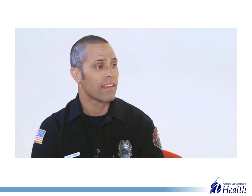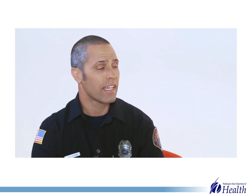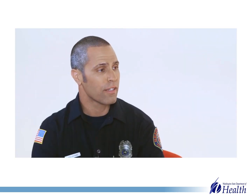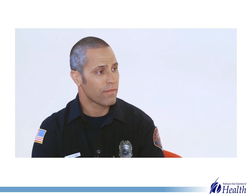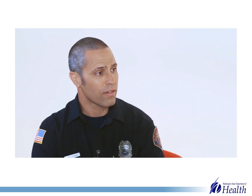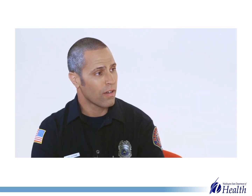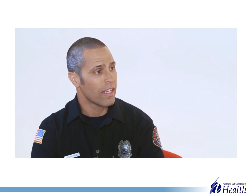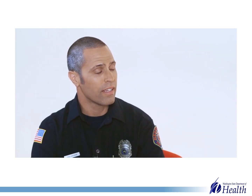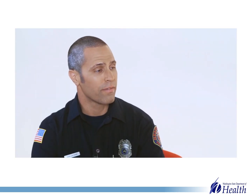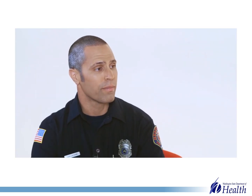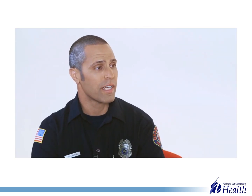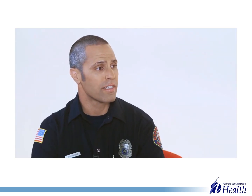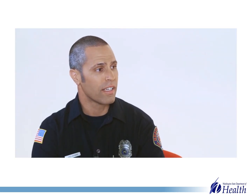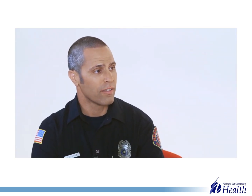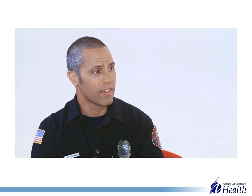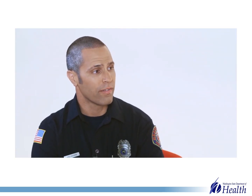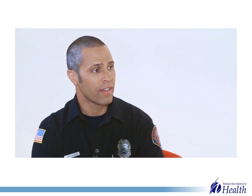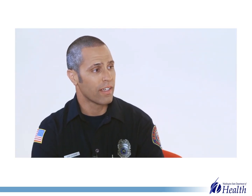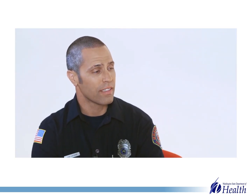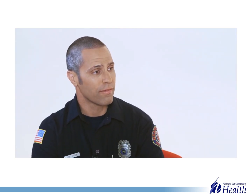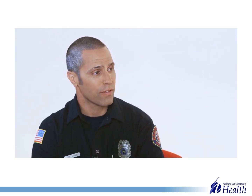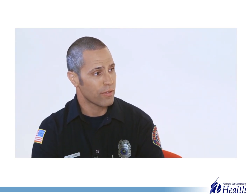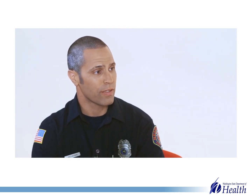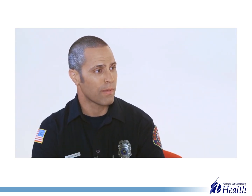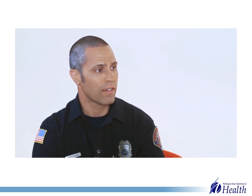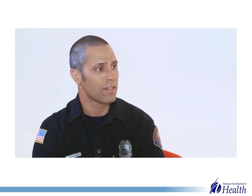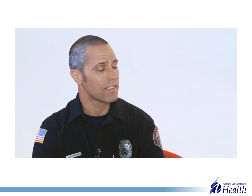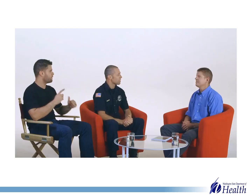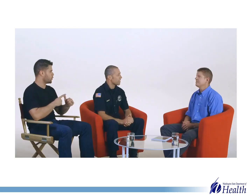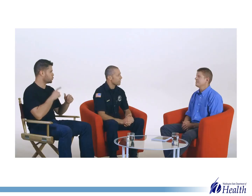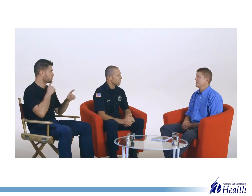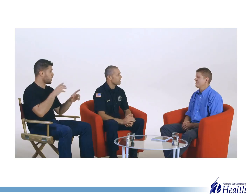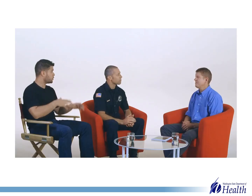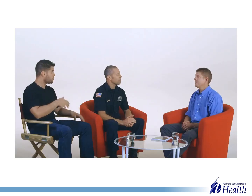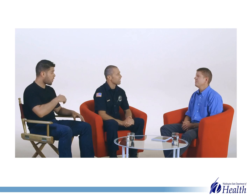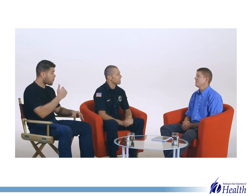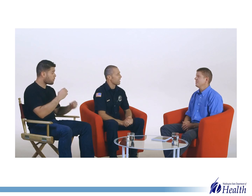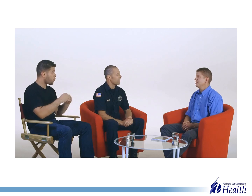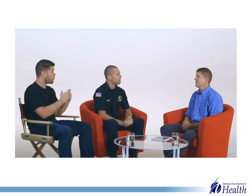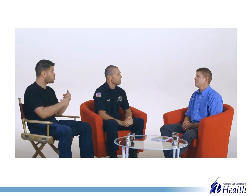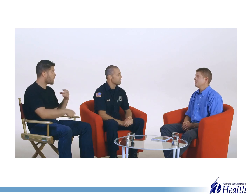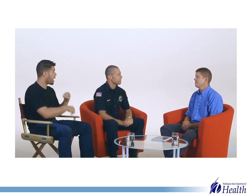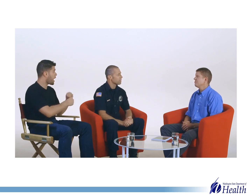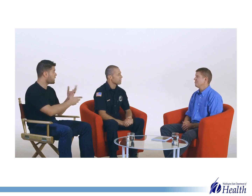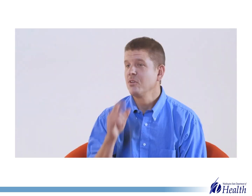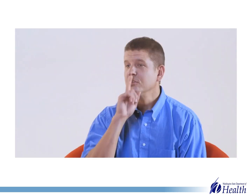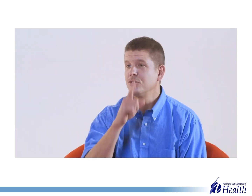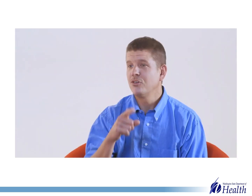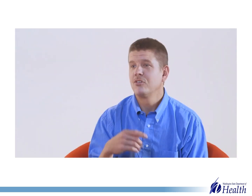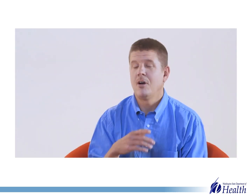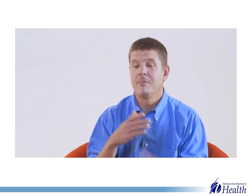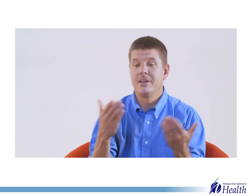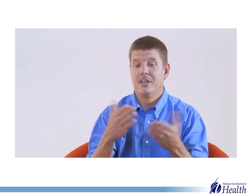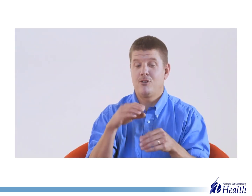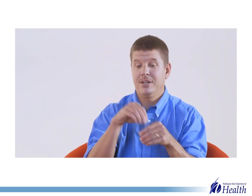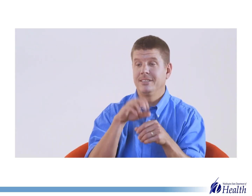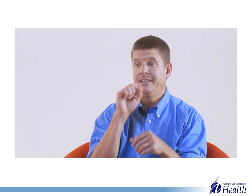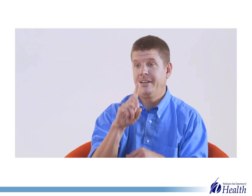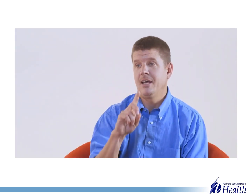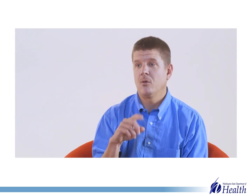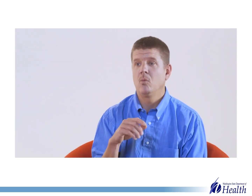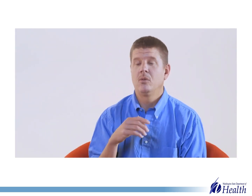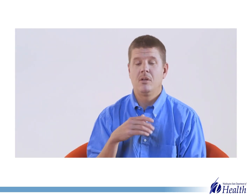Alan, thank you for all that information that you've given us and first responders. Is there anything else you'd like to add? Sure.